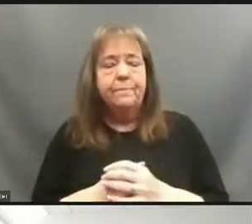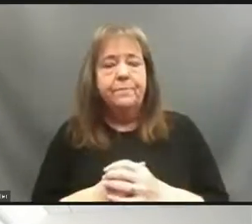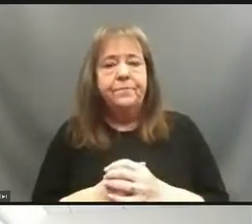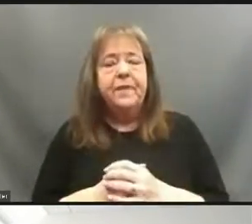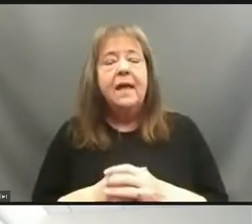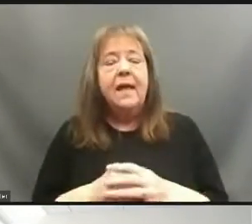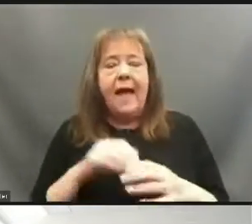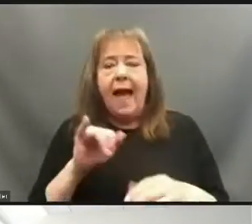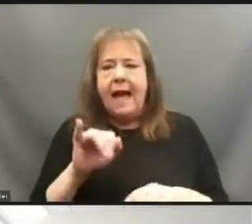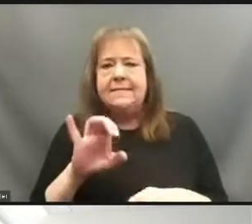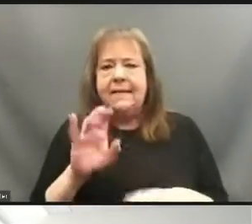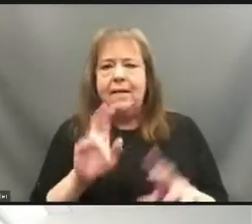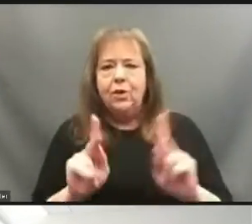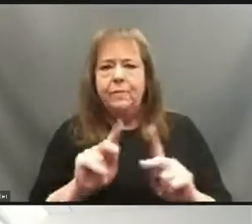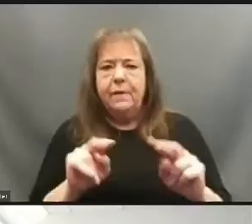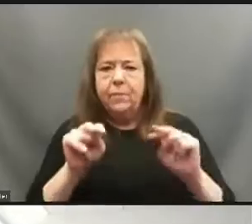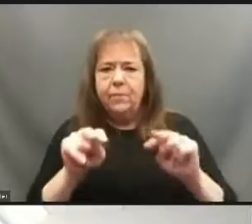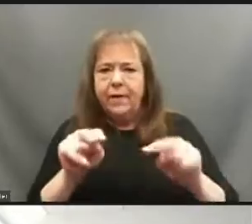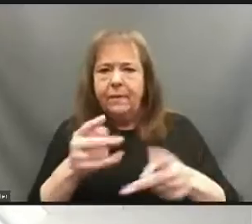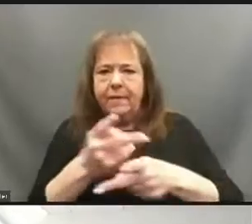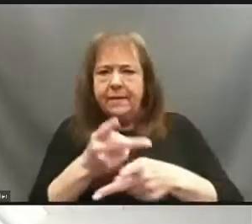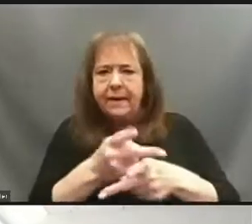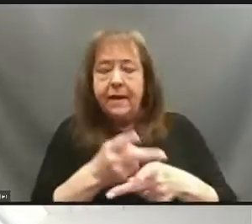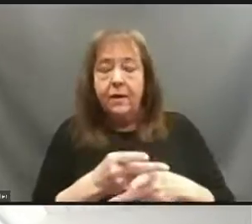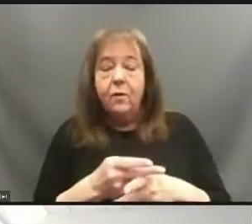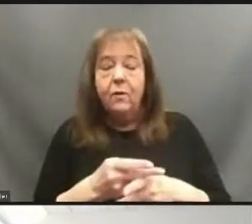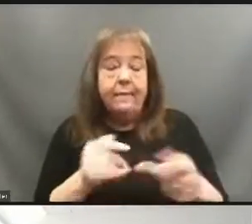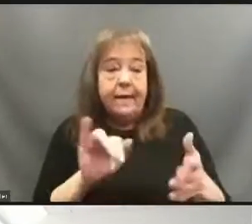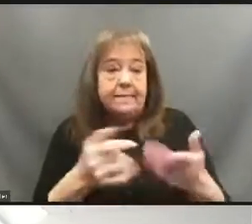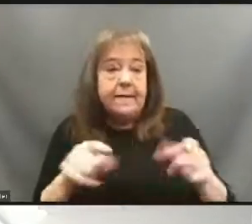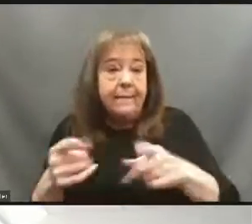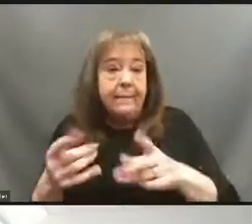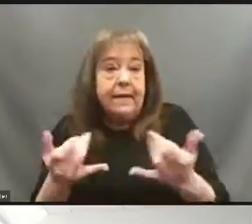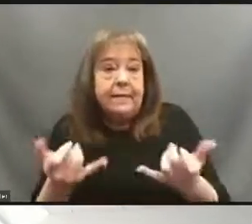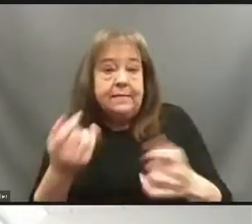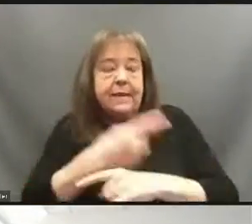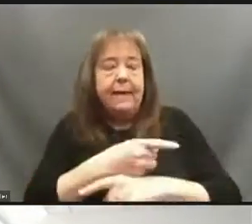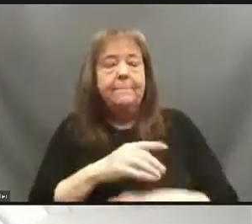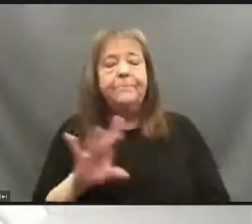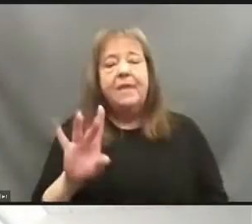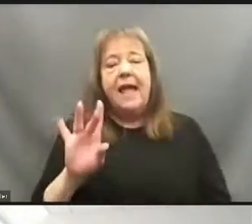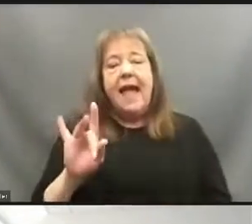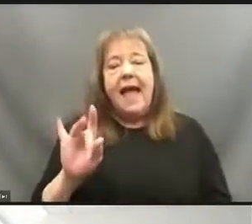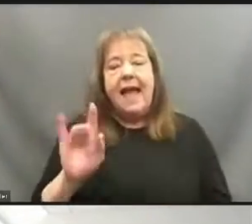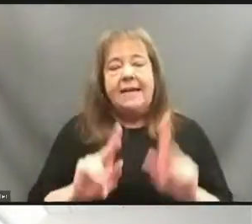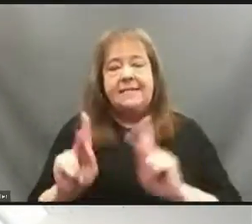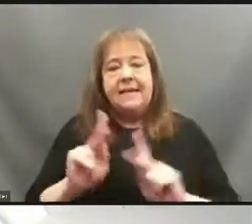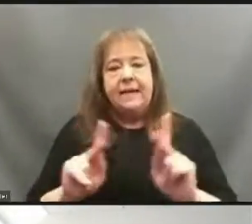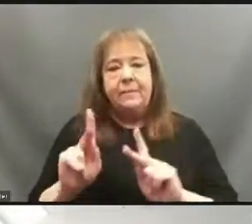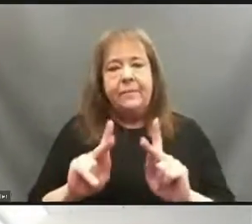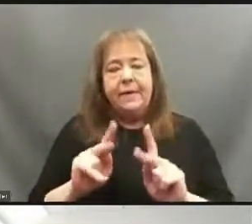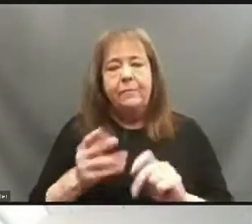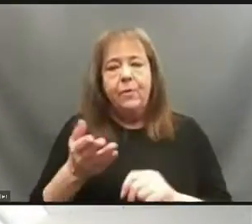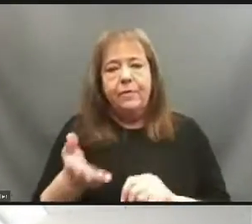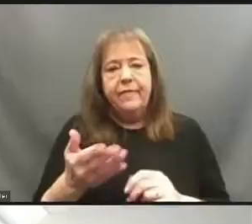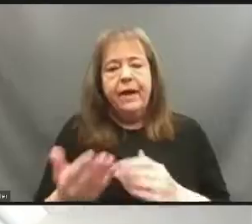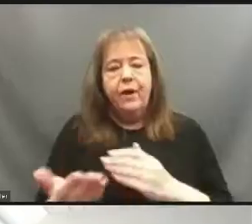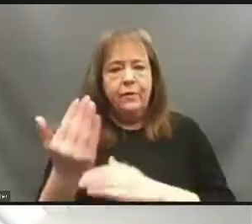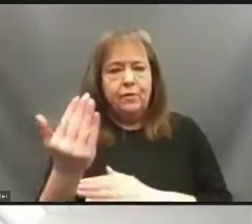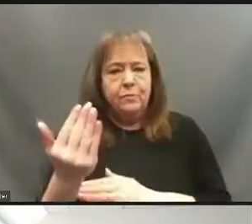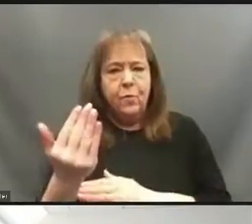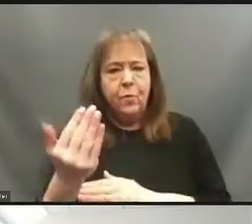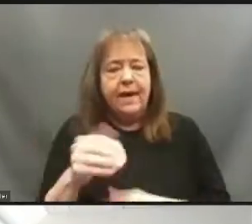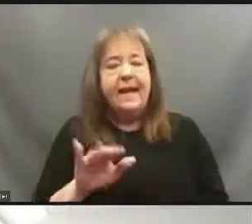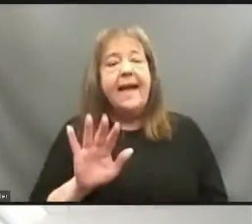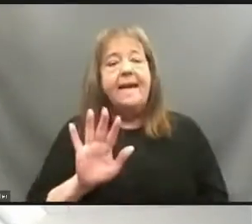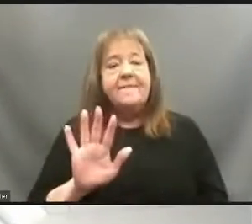level patients managed there, and we do today. Of the 18 patients we had in the IMCU this morning at intermediate care, 5